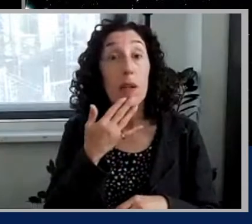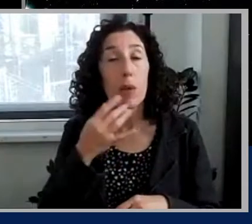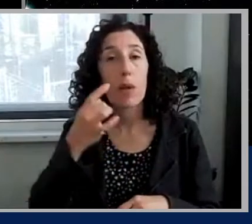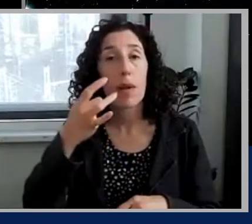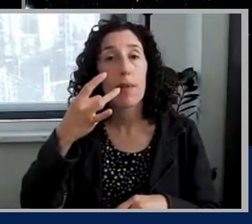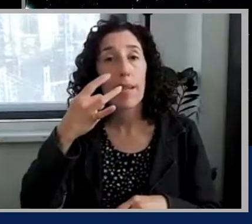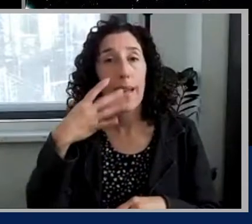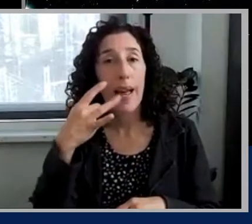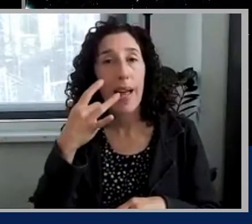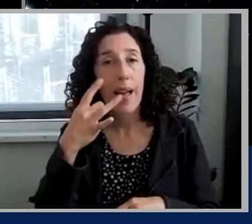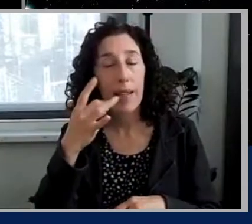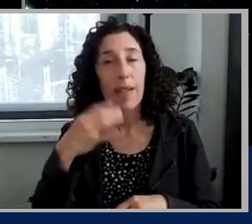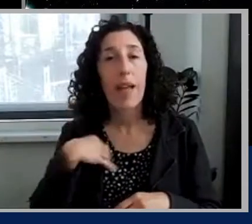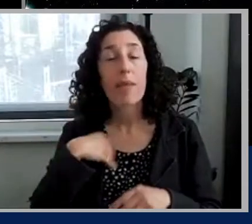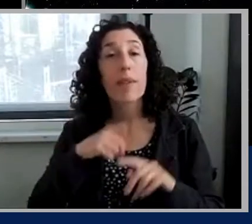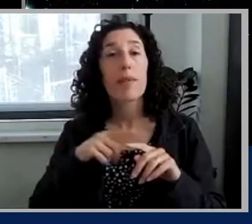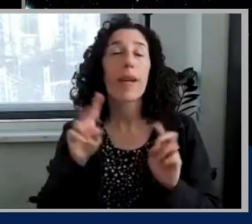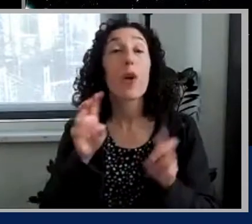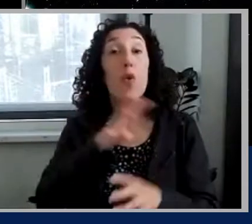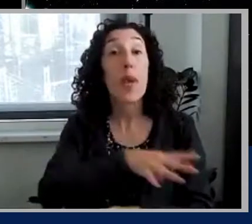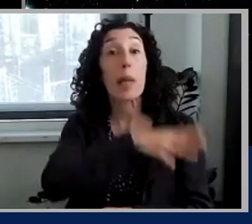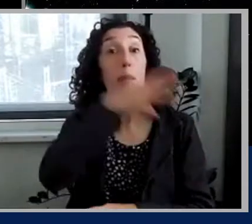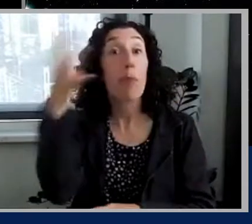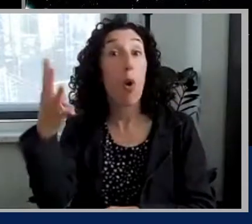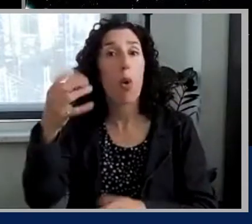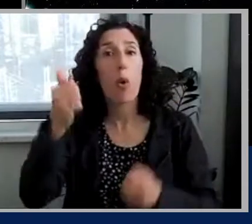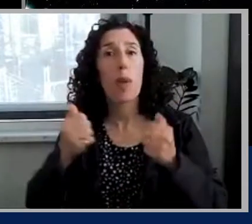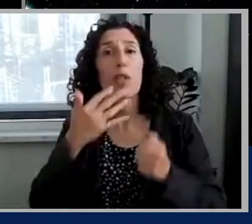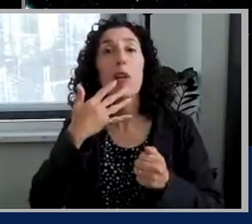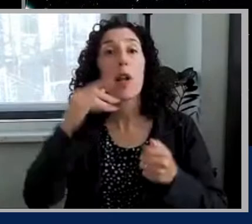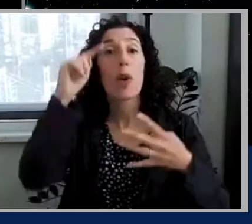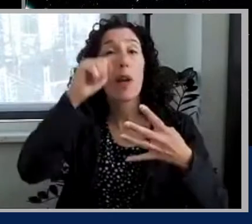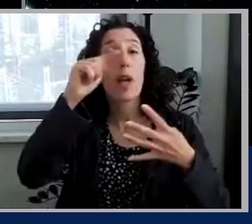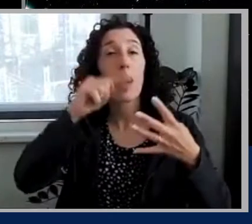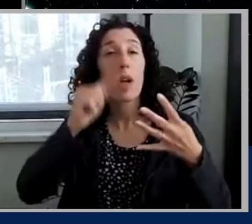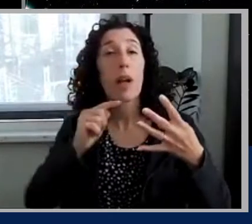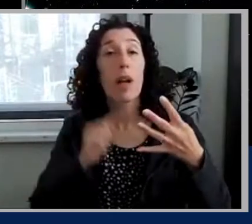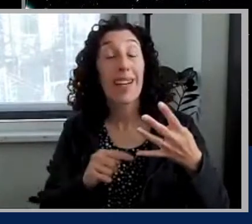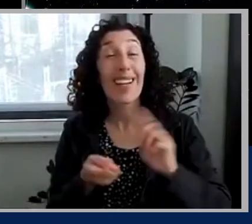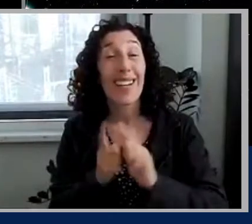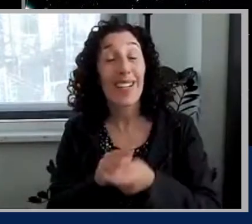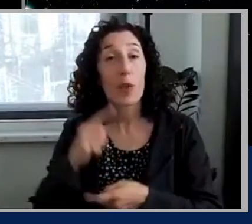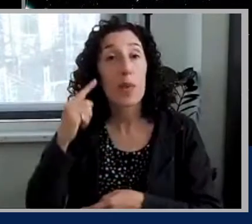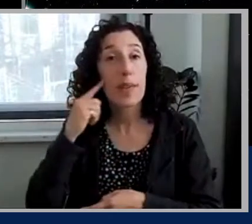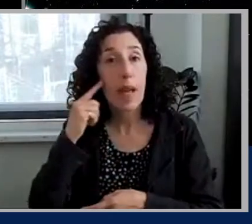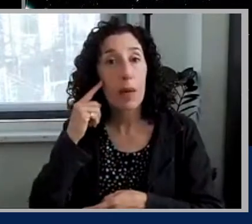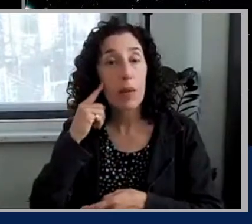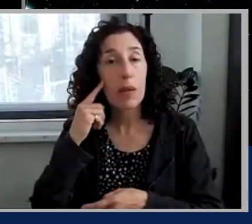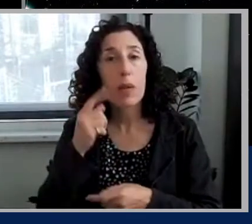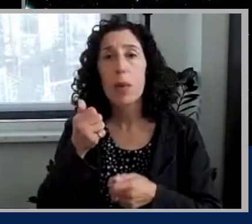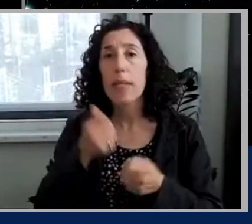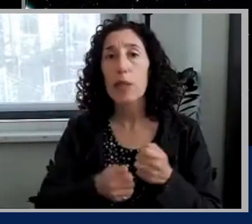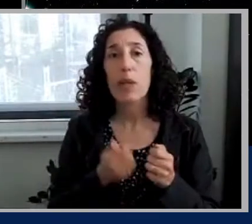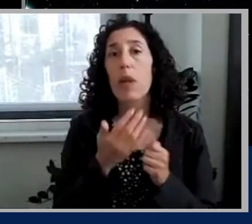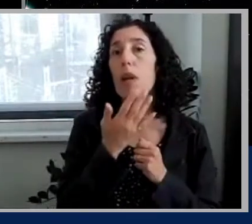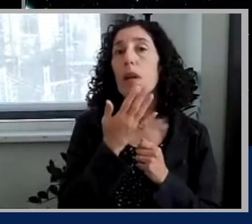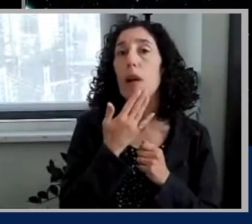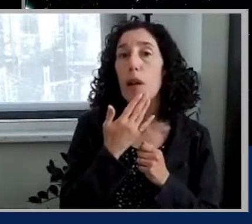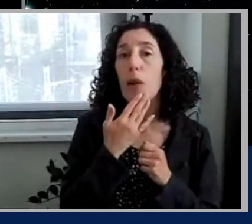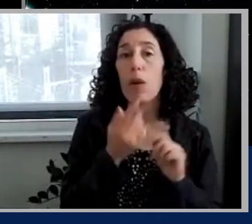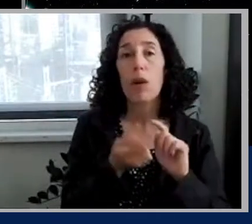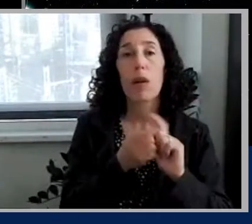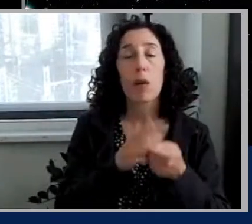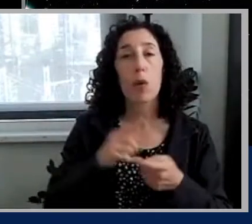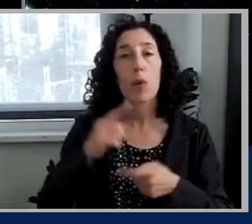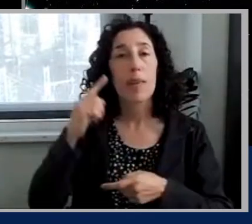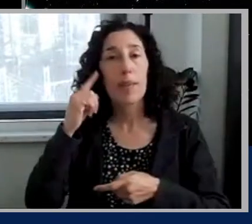those lower notes. The sort of bluish violet light that we're capturing is producing the higher notes. And then other colors are sort of in